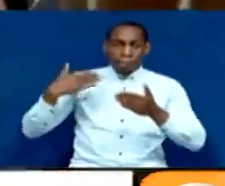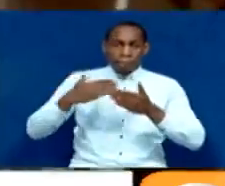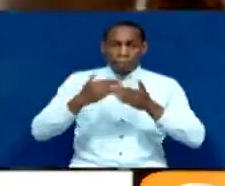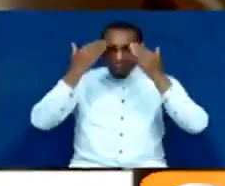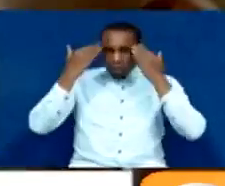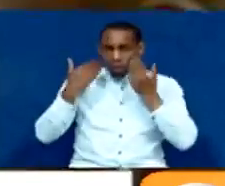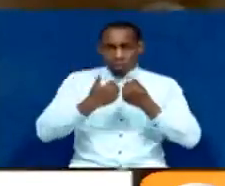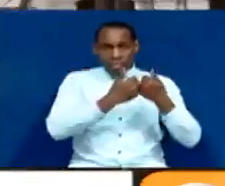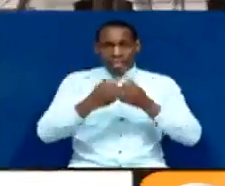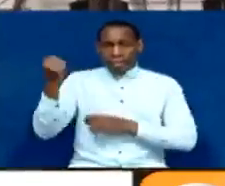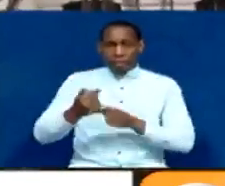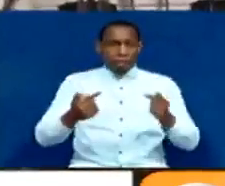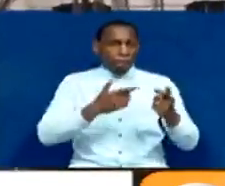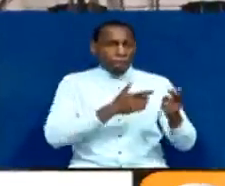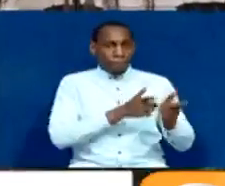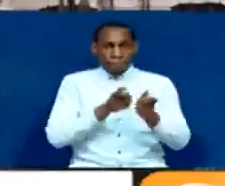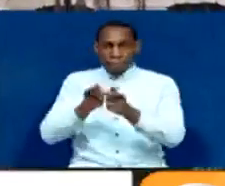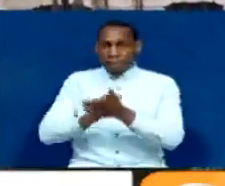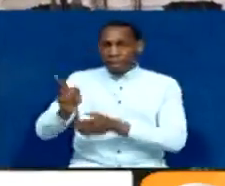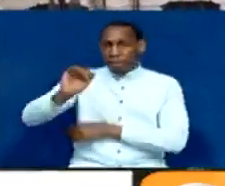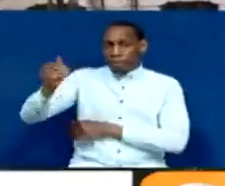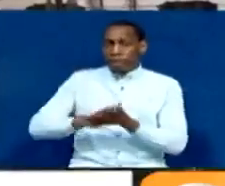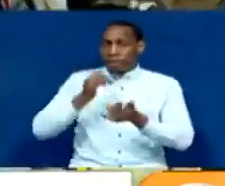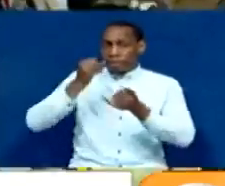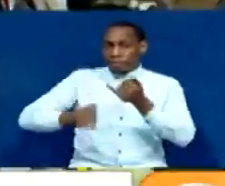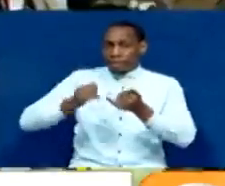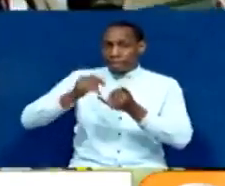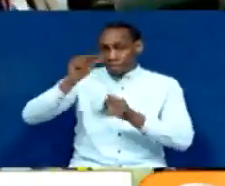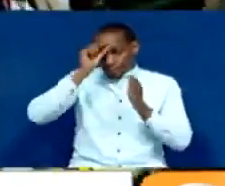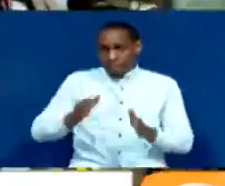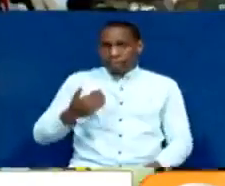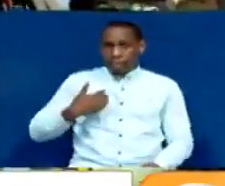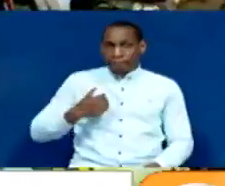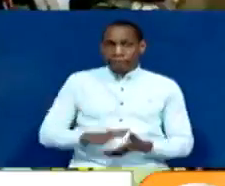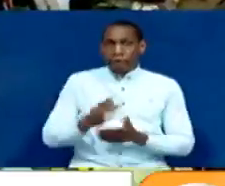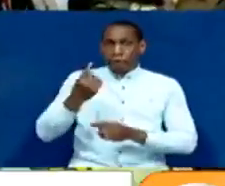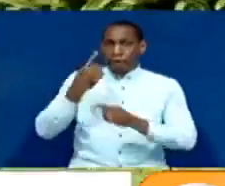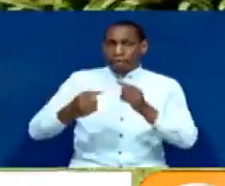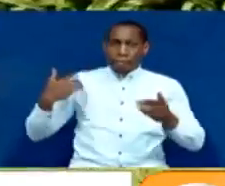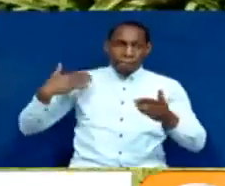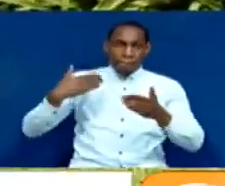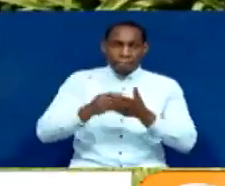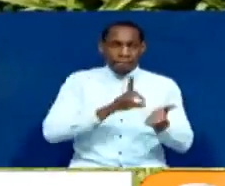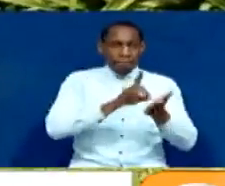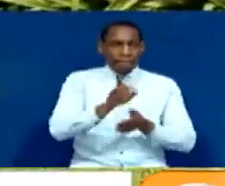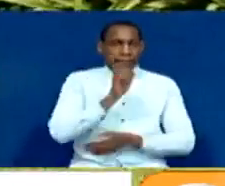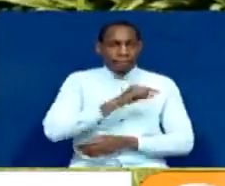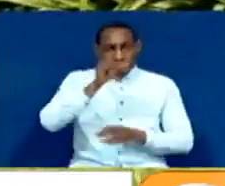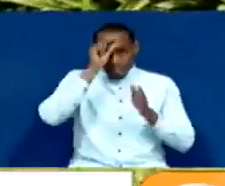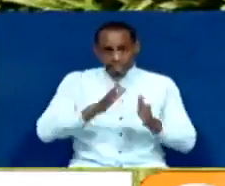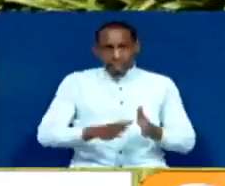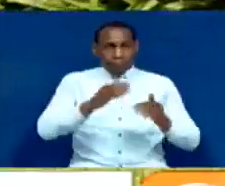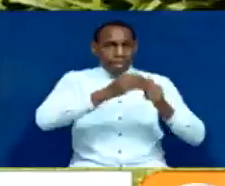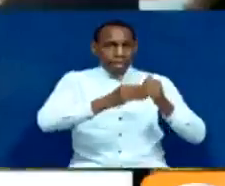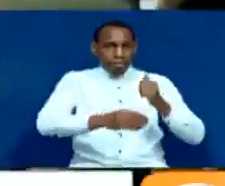and political intrigues, Nairobi County will finally have a governor, almost 1 year since the ouste of former Governor